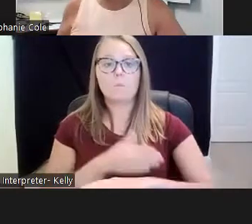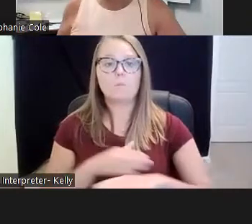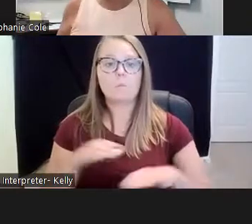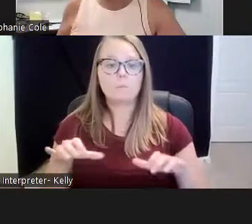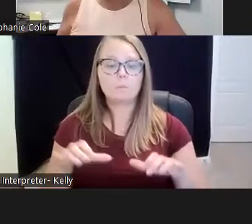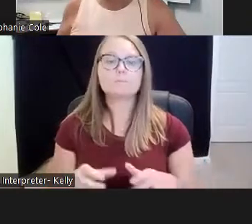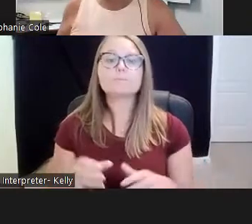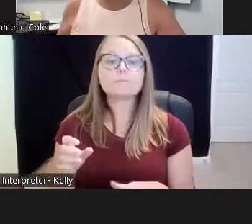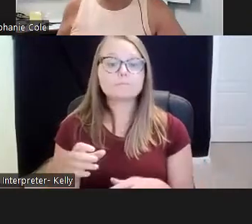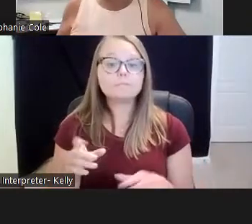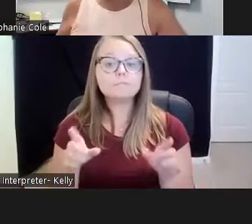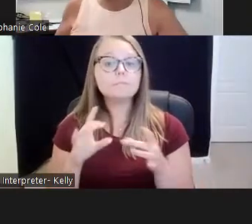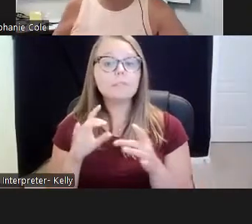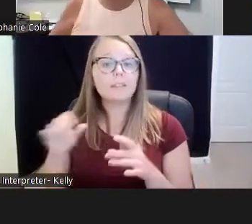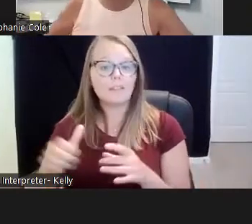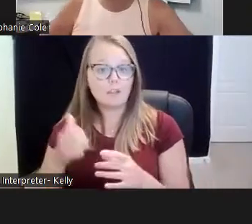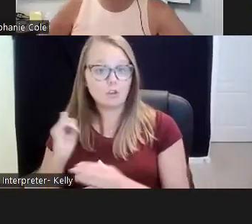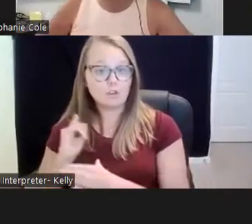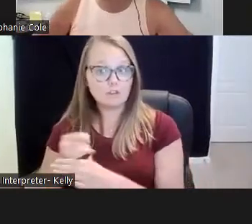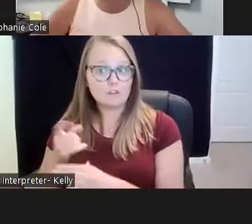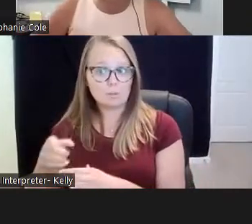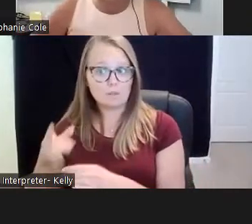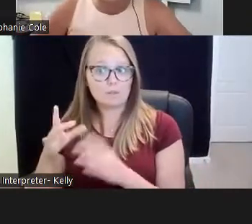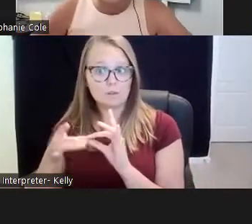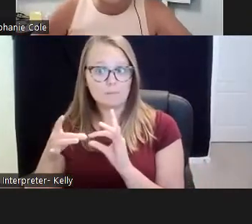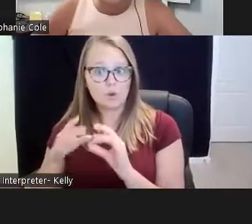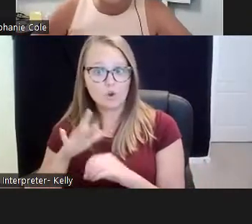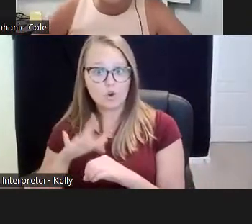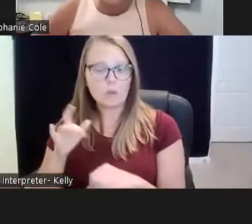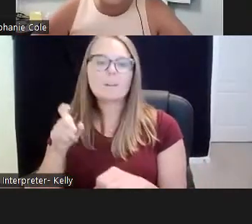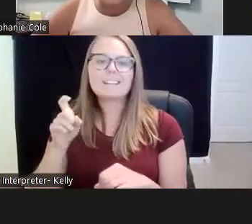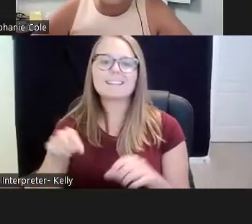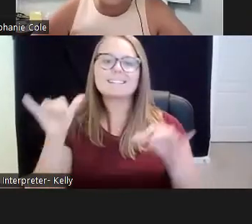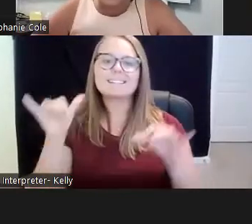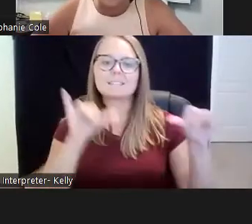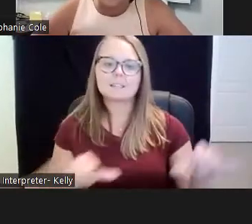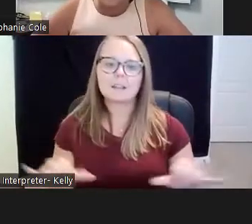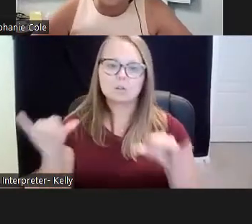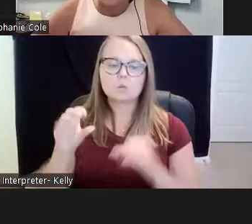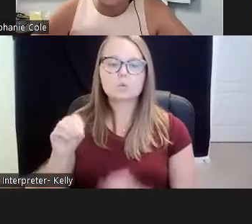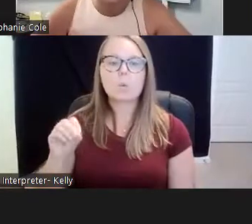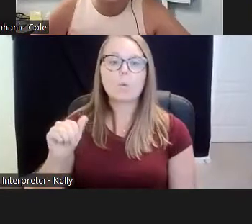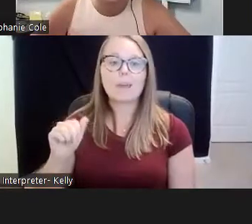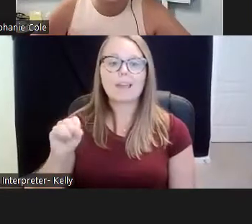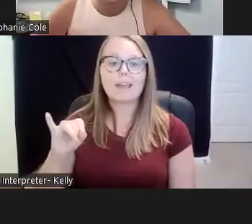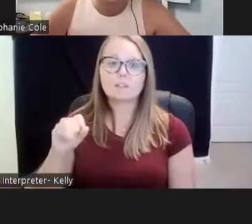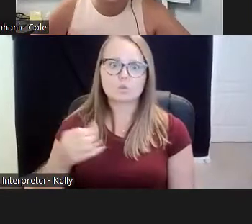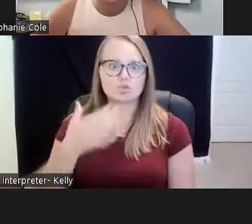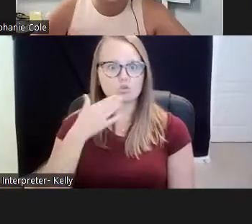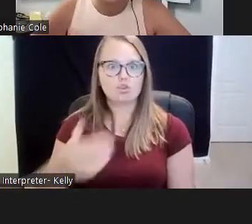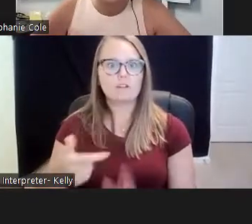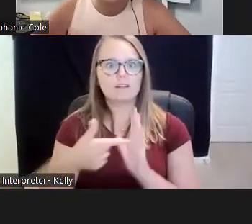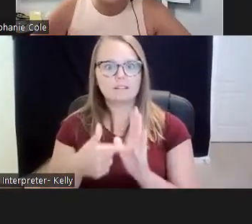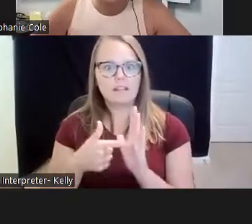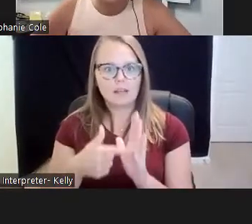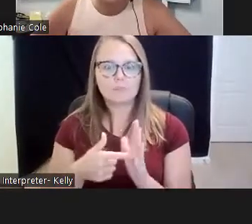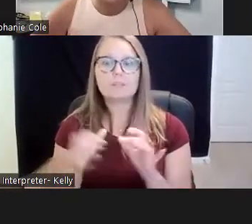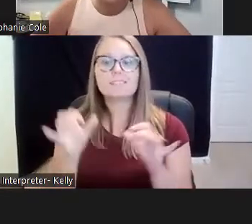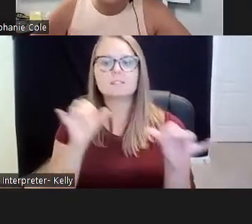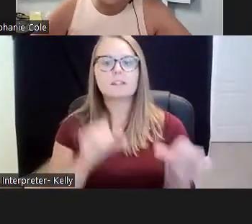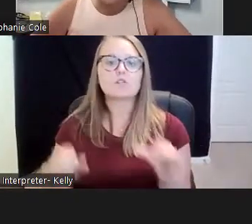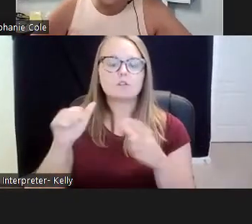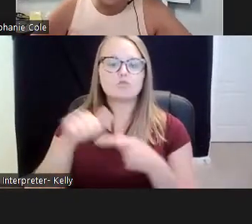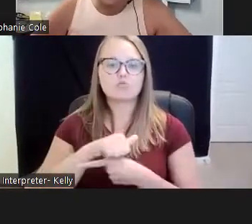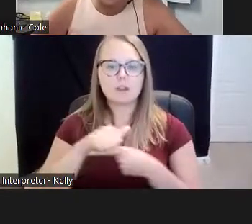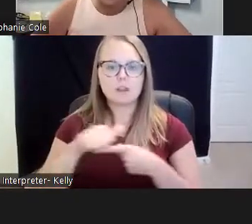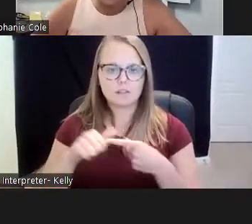other interventions she was referencing earlier, we need to have standards. So OASIS is a really good example of that. There's standardized training